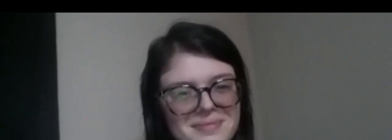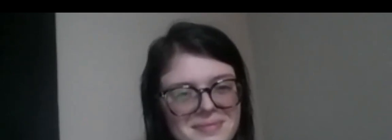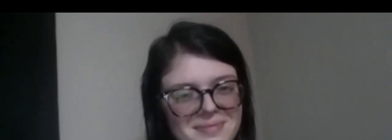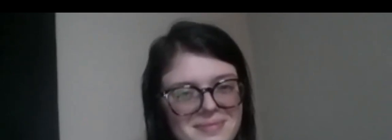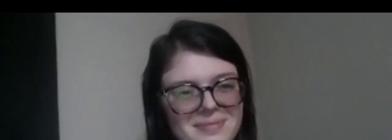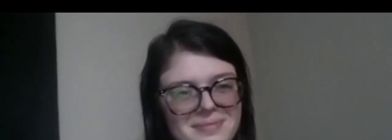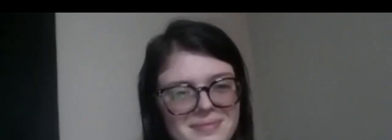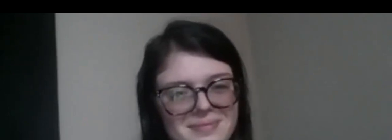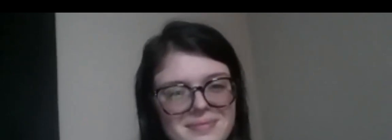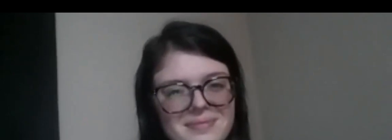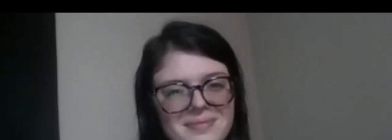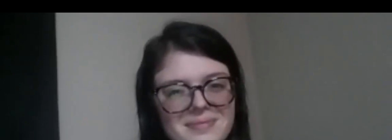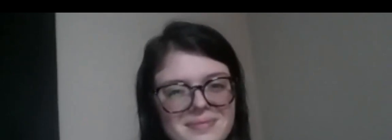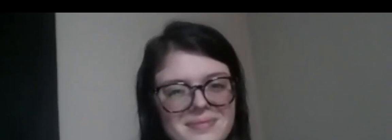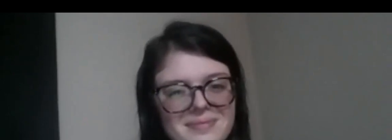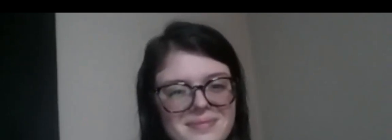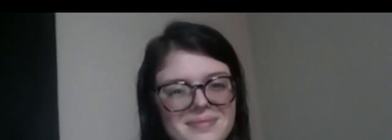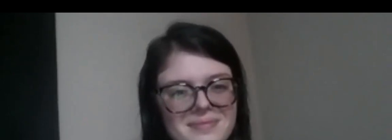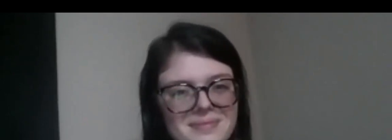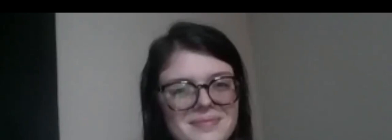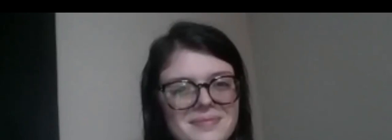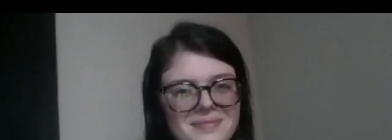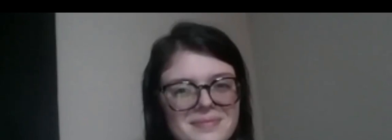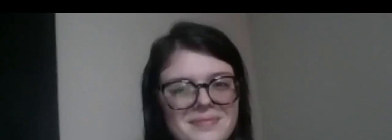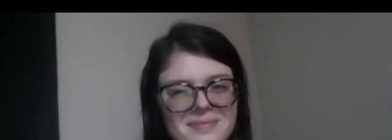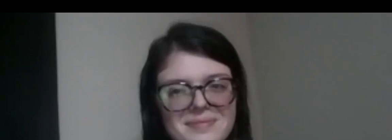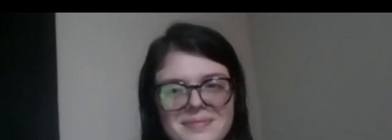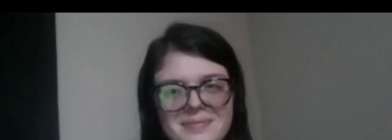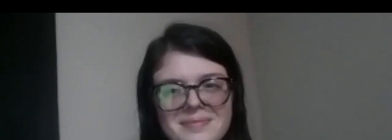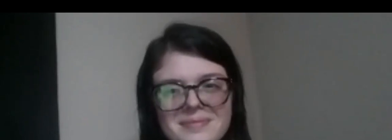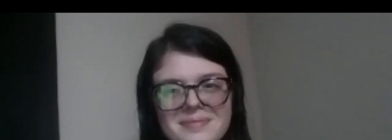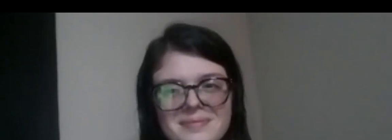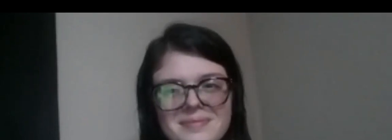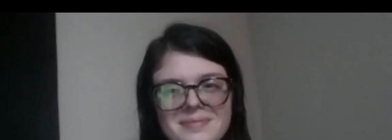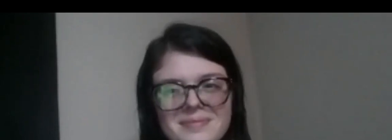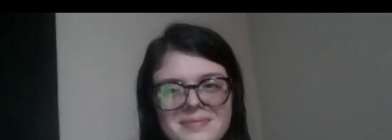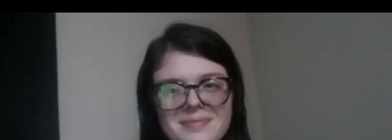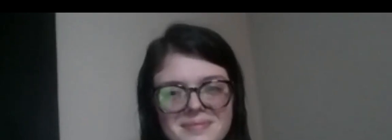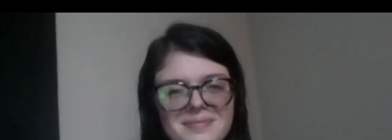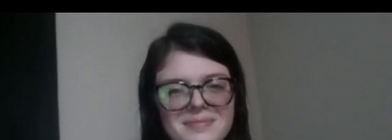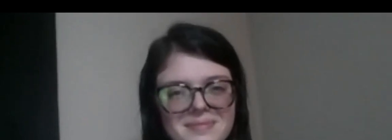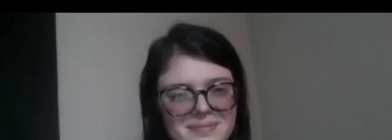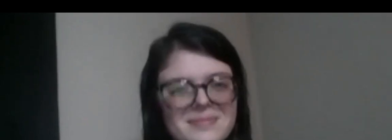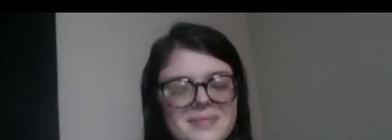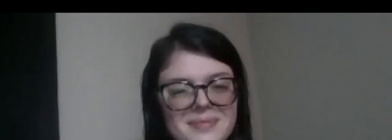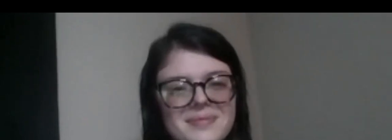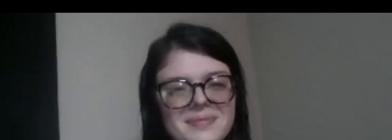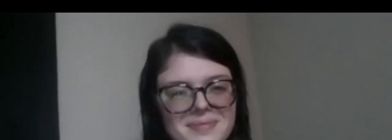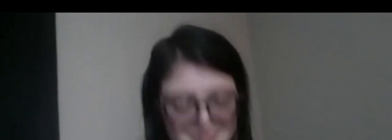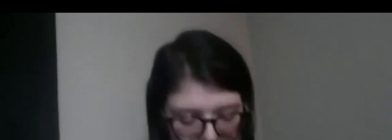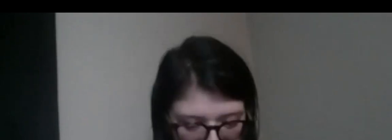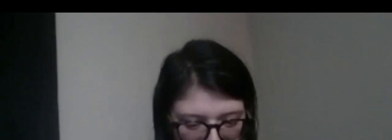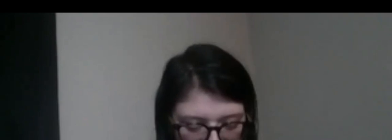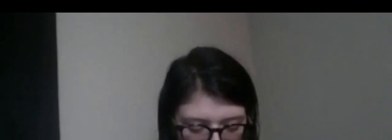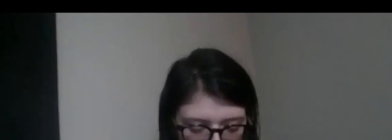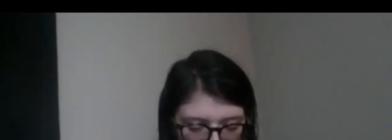backstory in fashion, really using it as a mask because I have chronic illnesses. So I use it to try and look healthy. And that's how I started